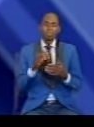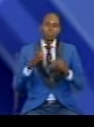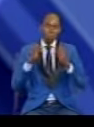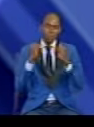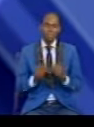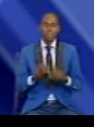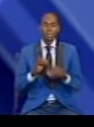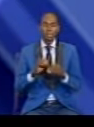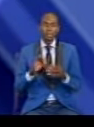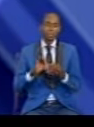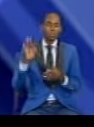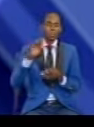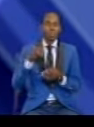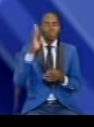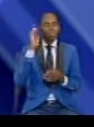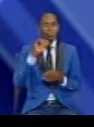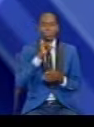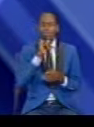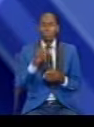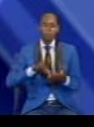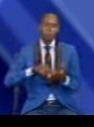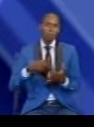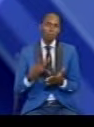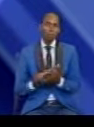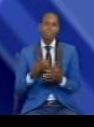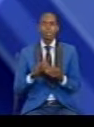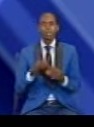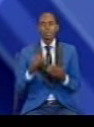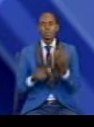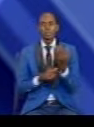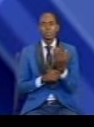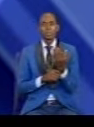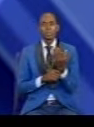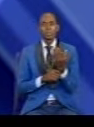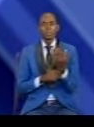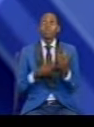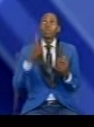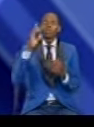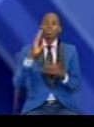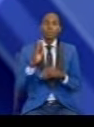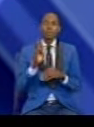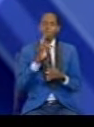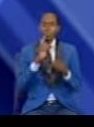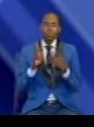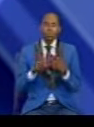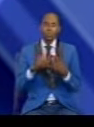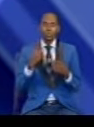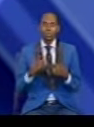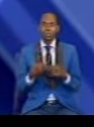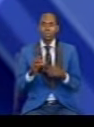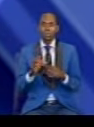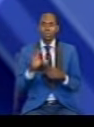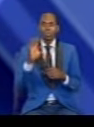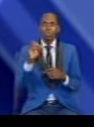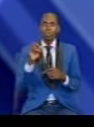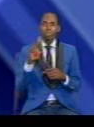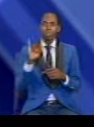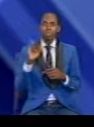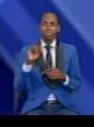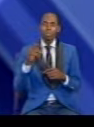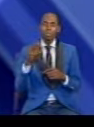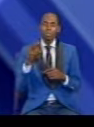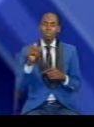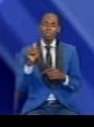edit in the flesh. And Paul warned the Corinthian church, as the man of God has warned us today,